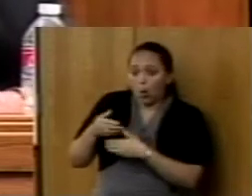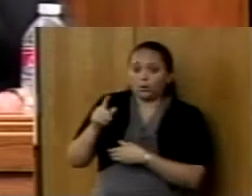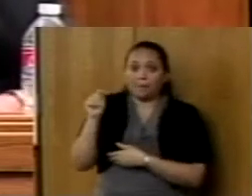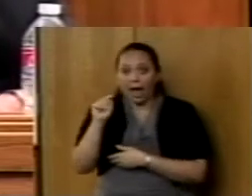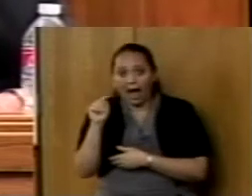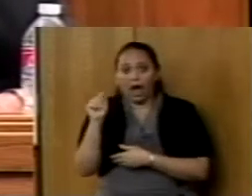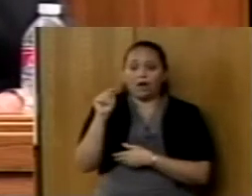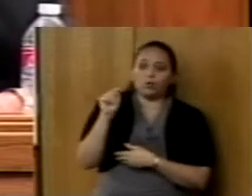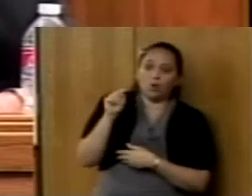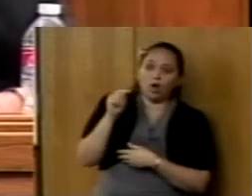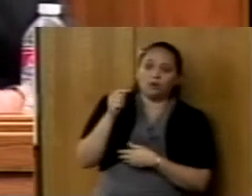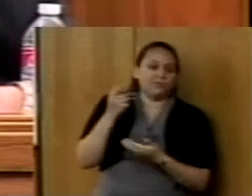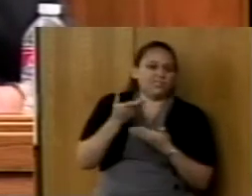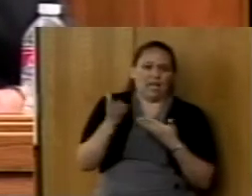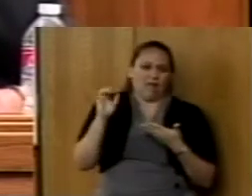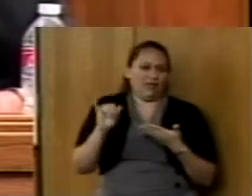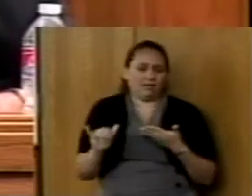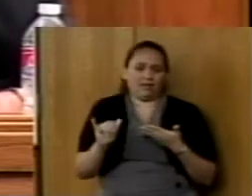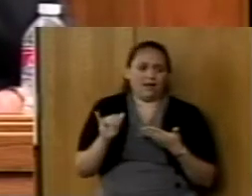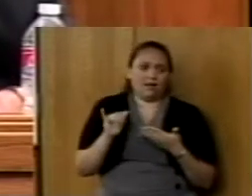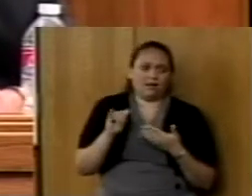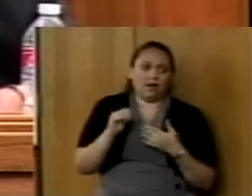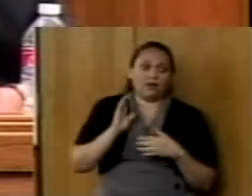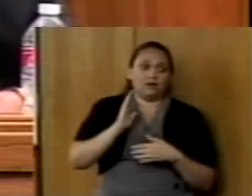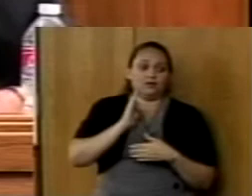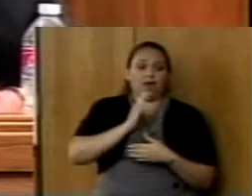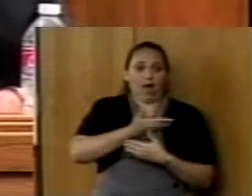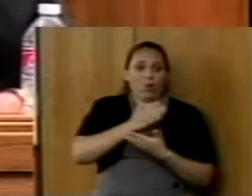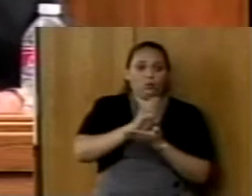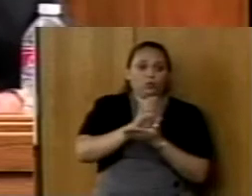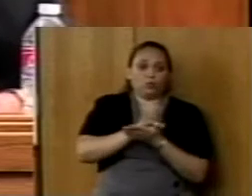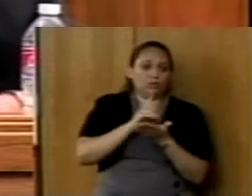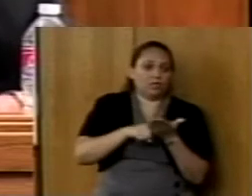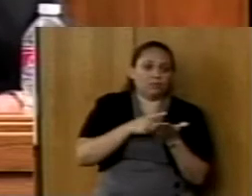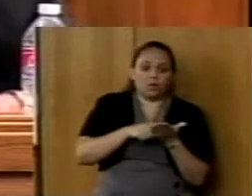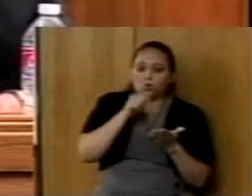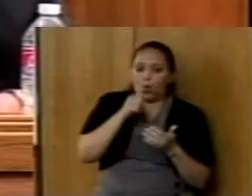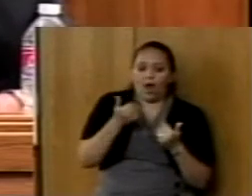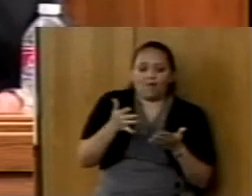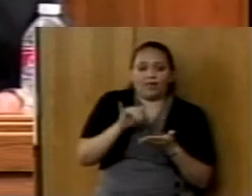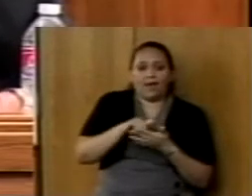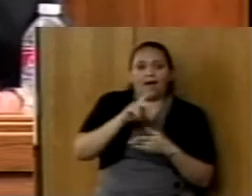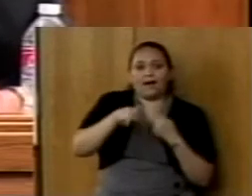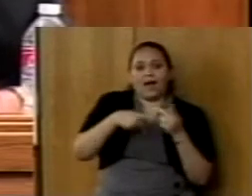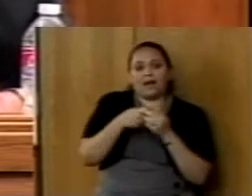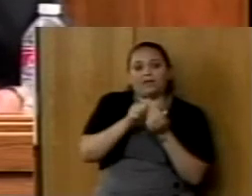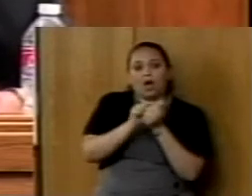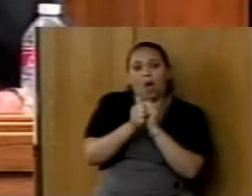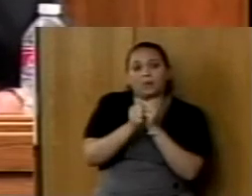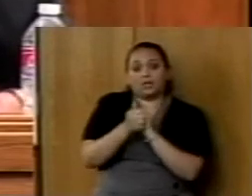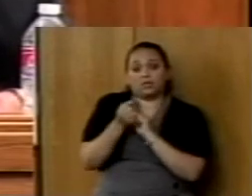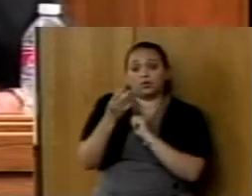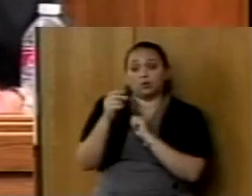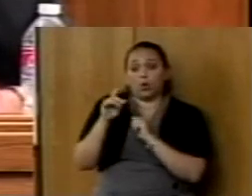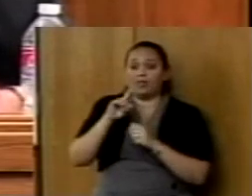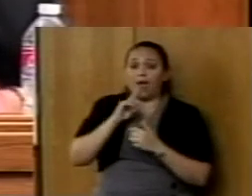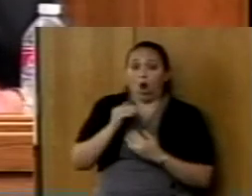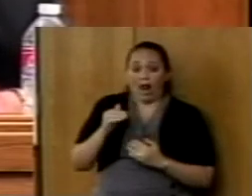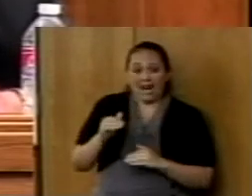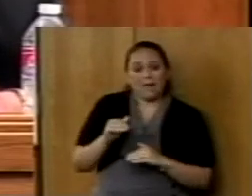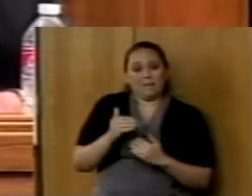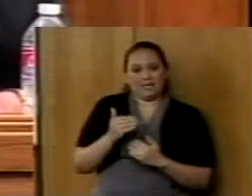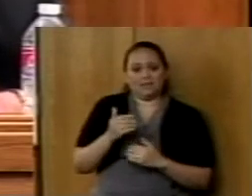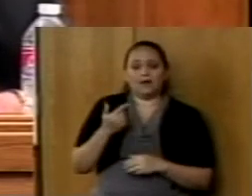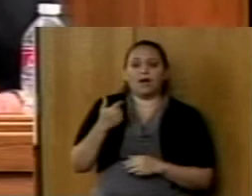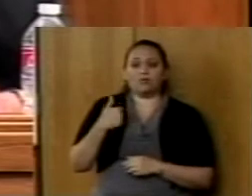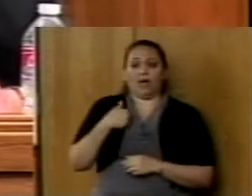stuff like that, that do not, our schools sometimes do not offer that kind of accommodations. So therefore, they're limited. I wish we could